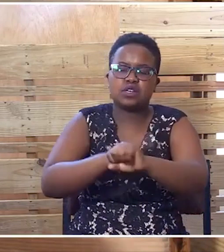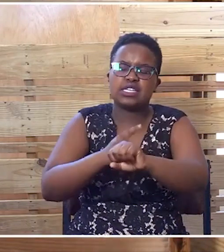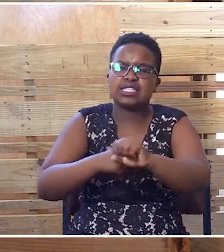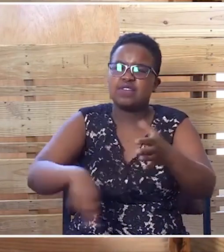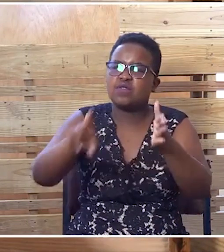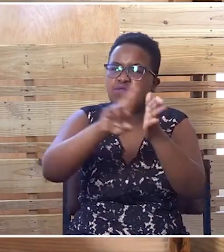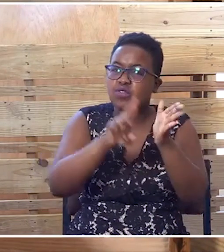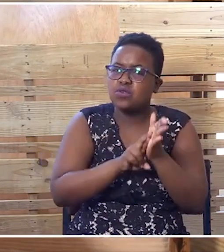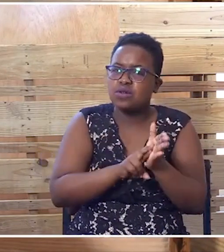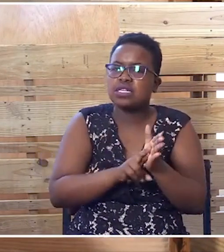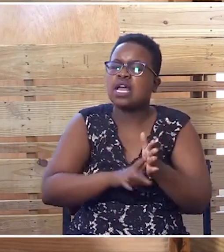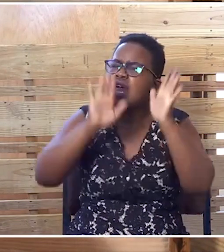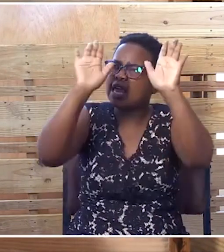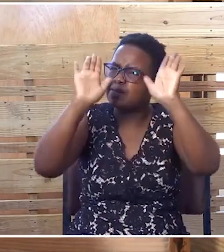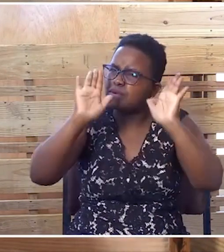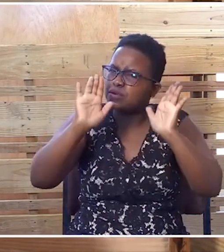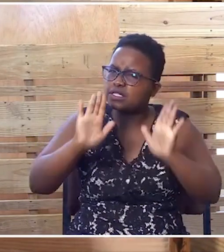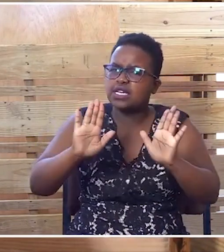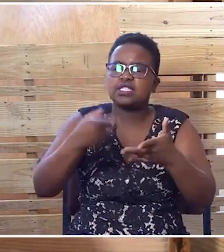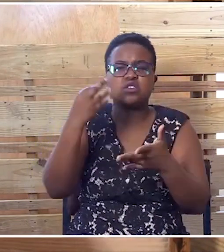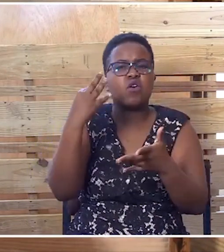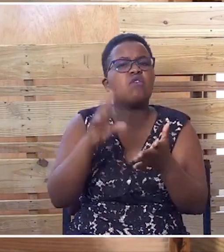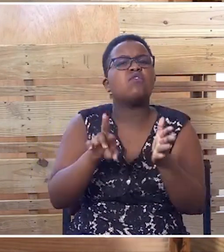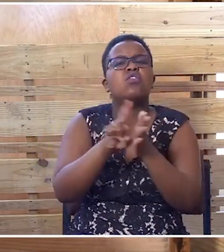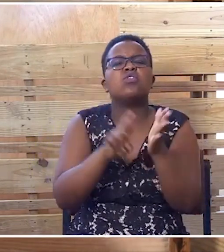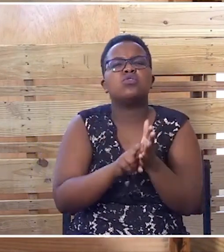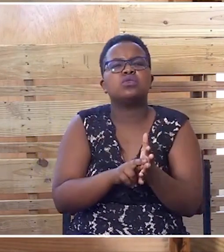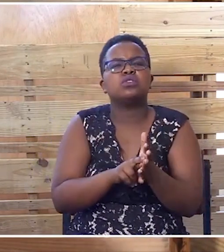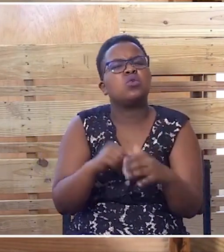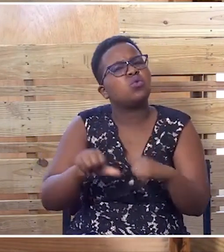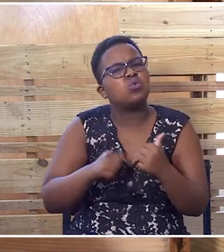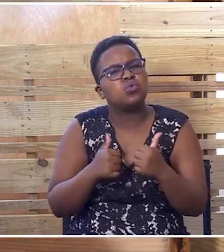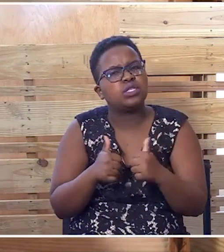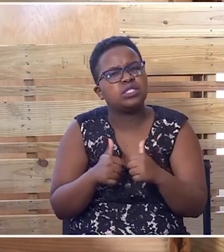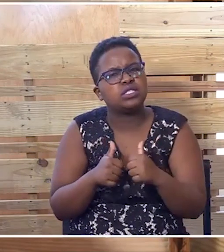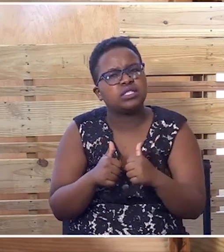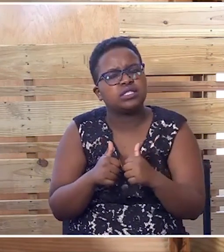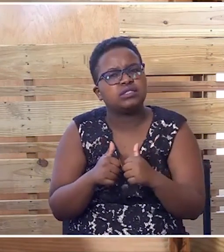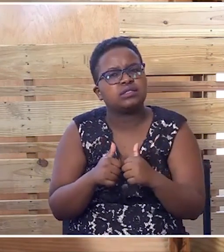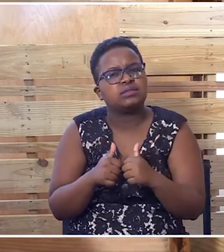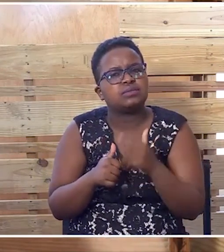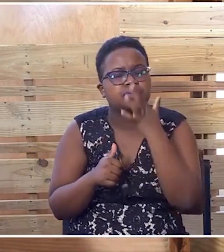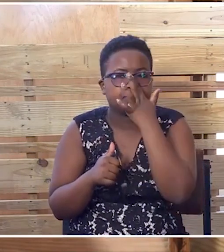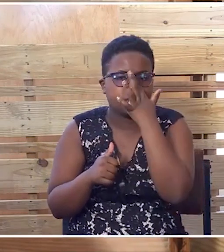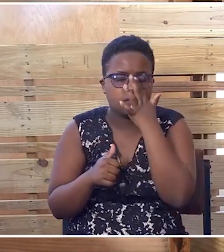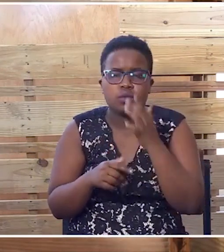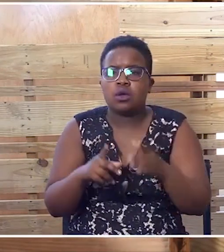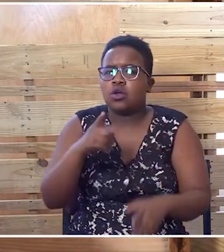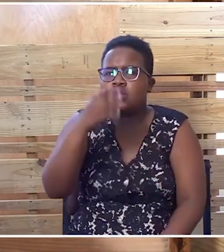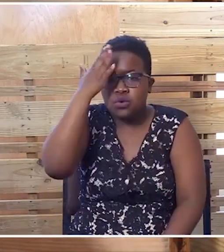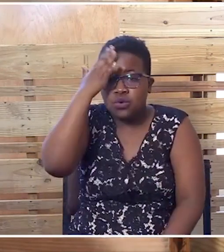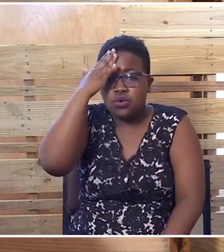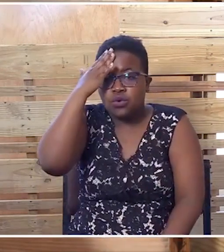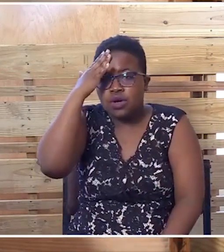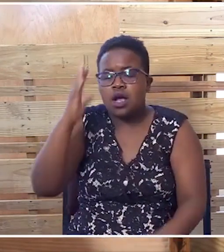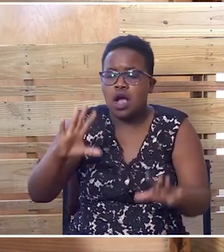What is their purpose? You know, as you've gone through school, those few years or many years you've been in school, you know, or at, you know,